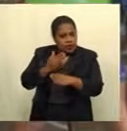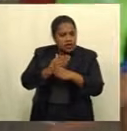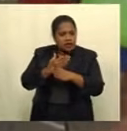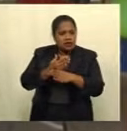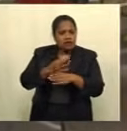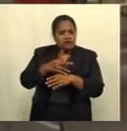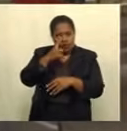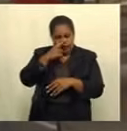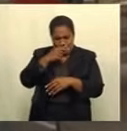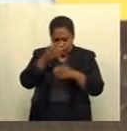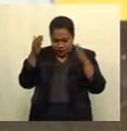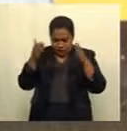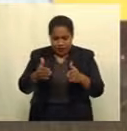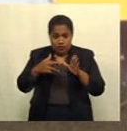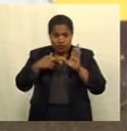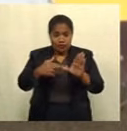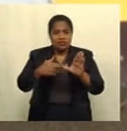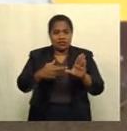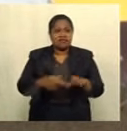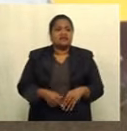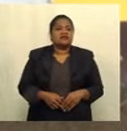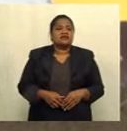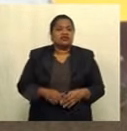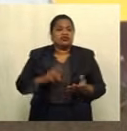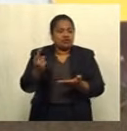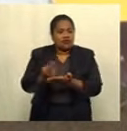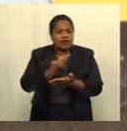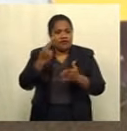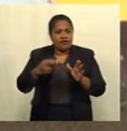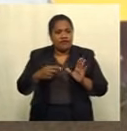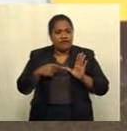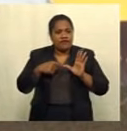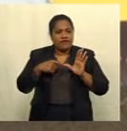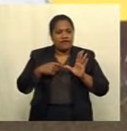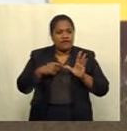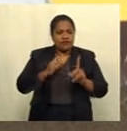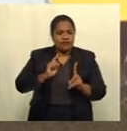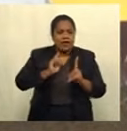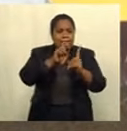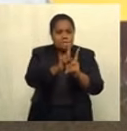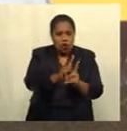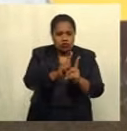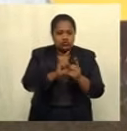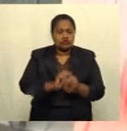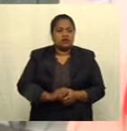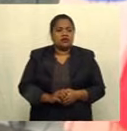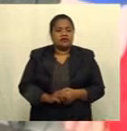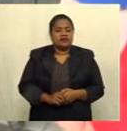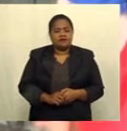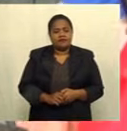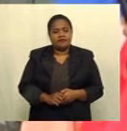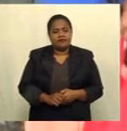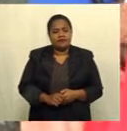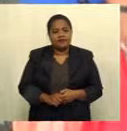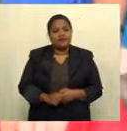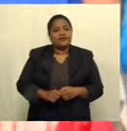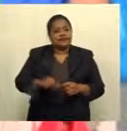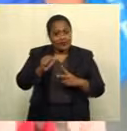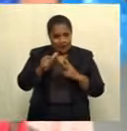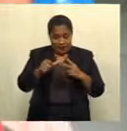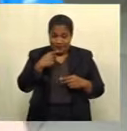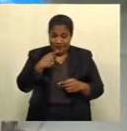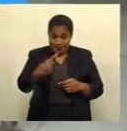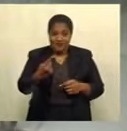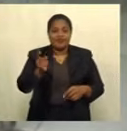people-focused response, including the recovery approach to deal with the unprecedented effects of the COVID-19 pandemic. He also